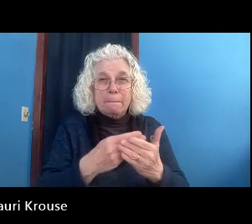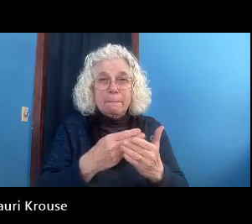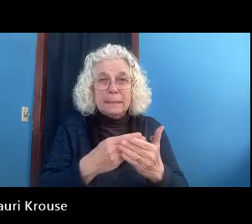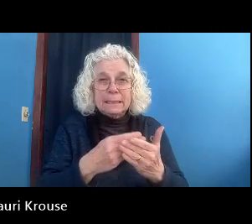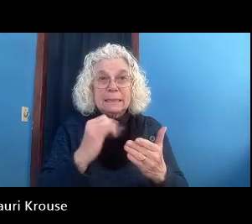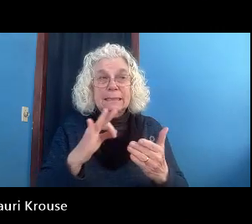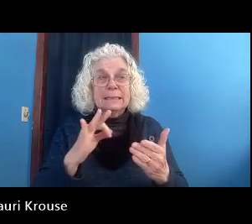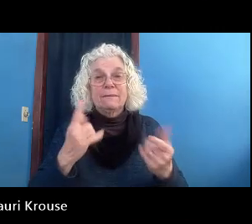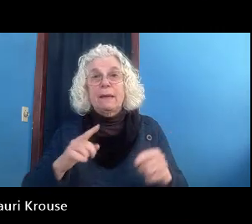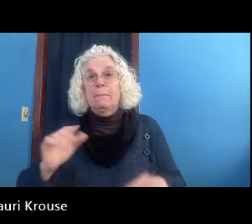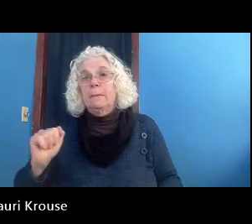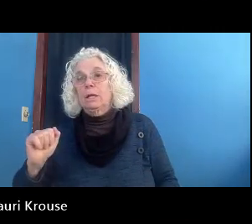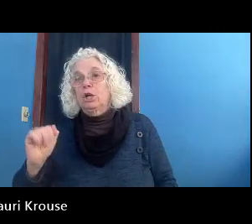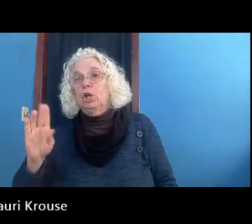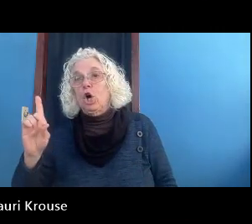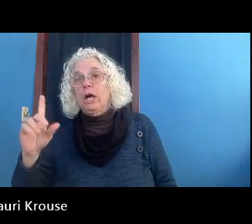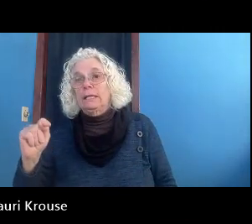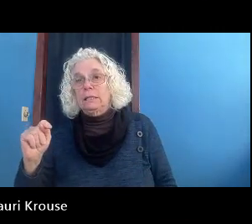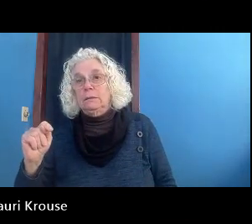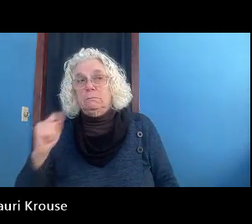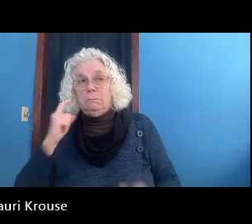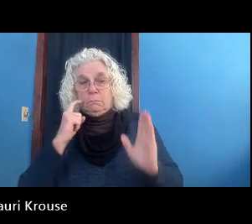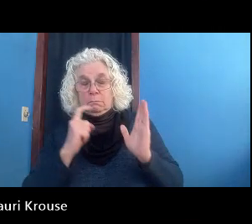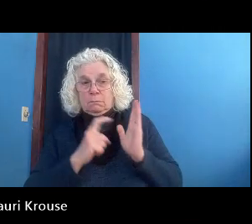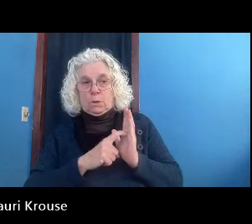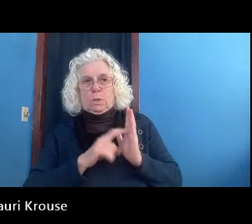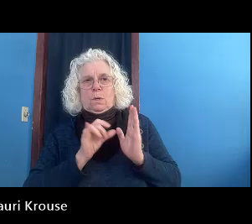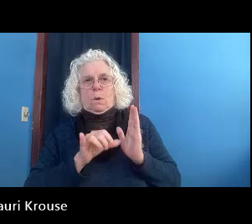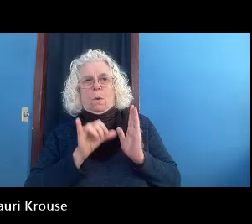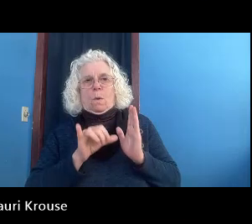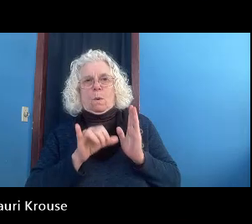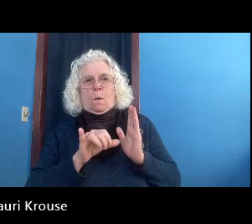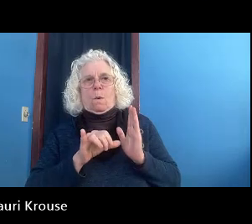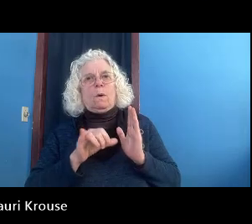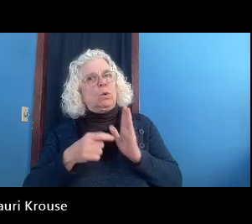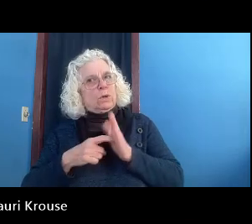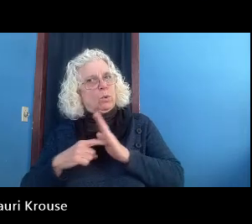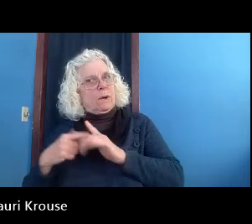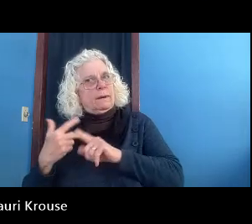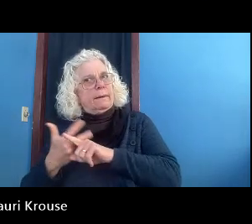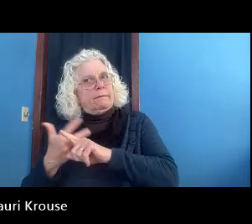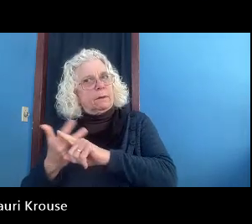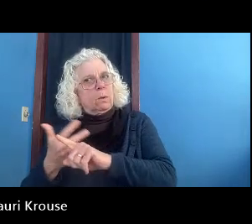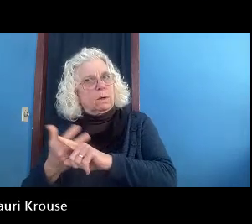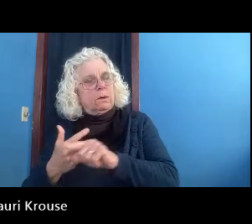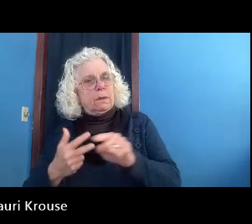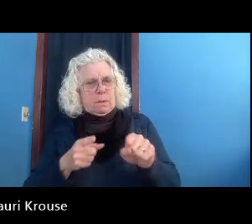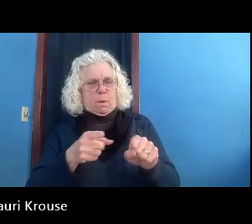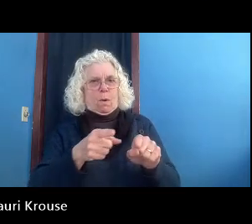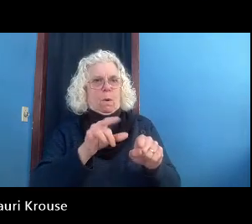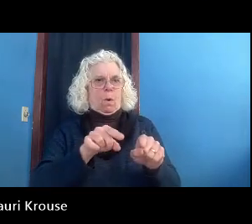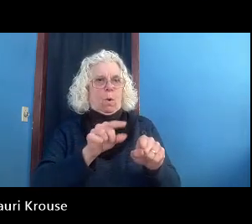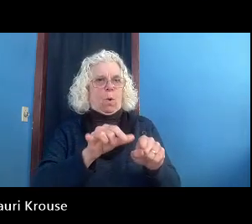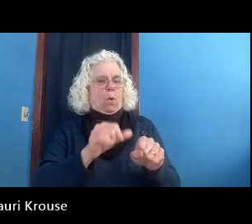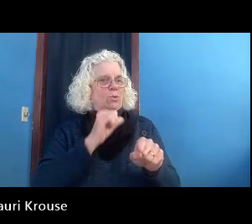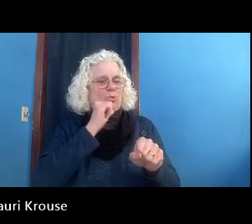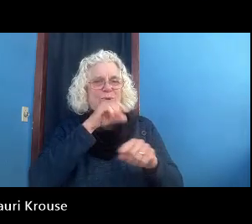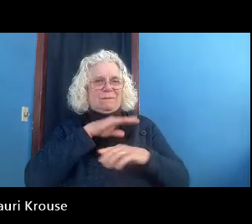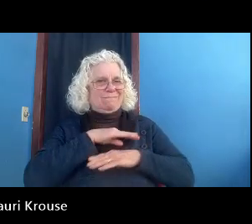audits that we do, right? Because we do have to do audits, every quarter. We find that they did not meet the requirements, but